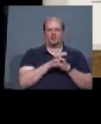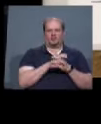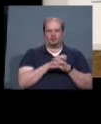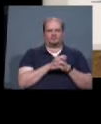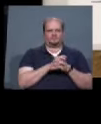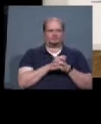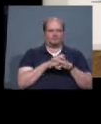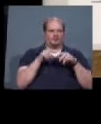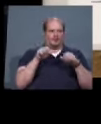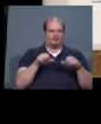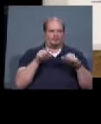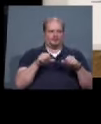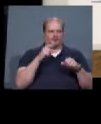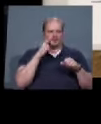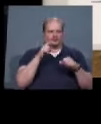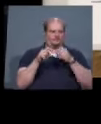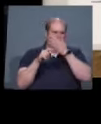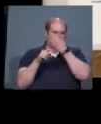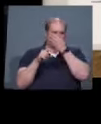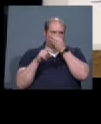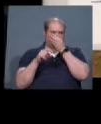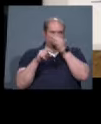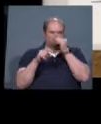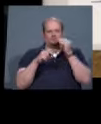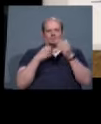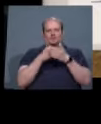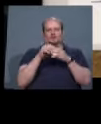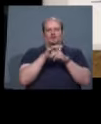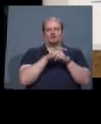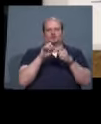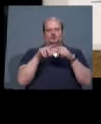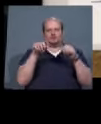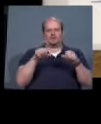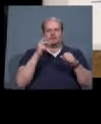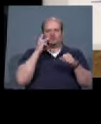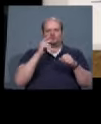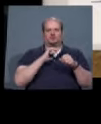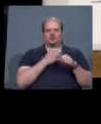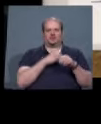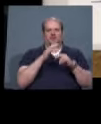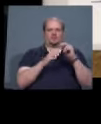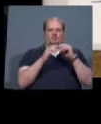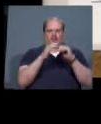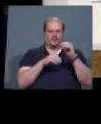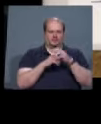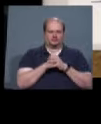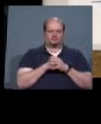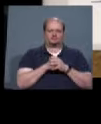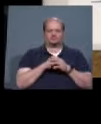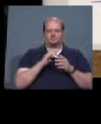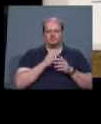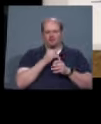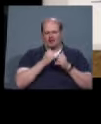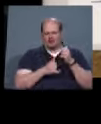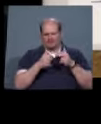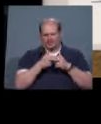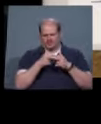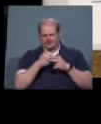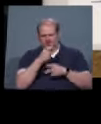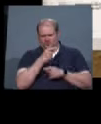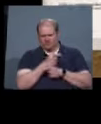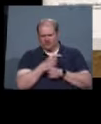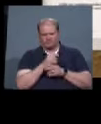any ability for the neighbors to be able to see our buildings. Is that our last slide?